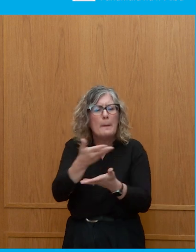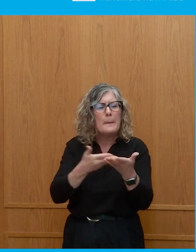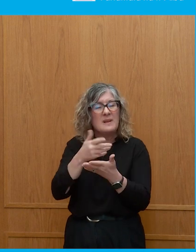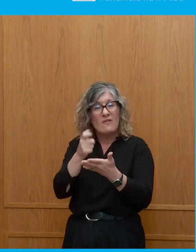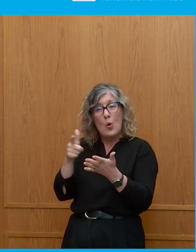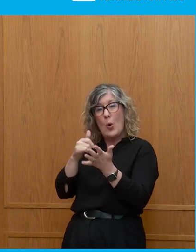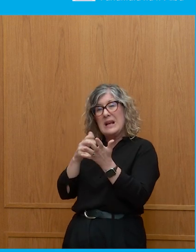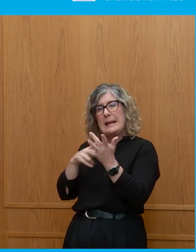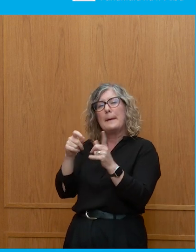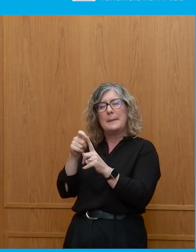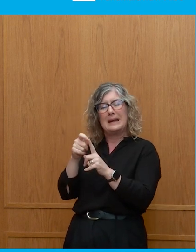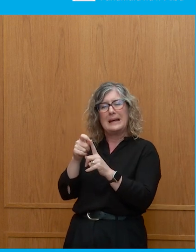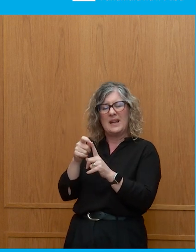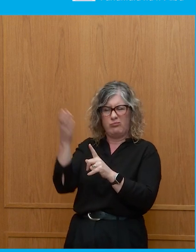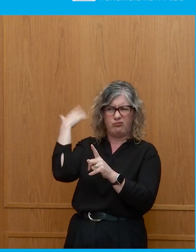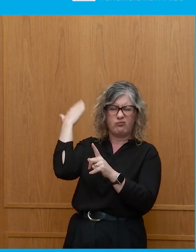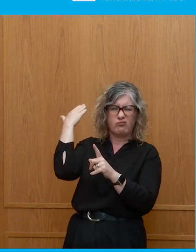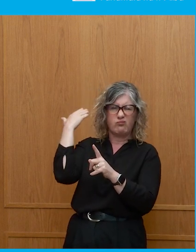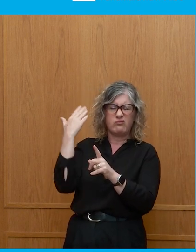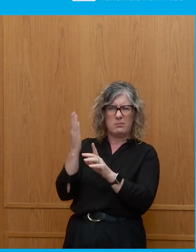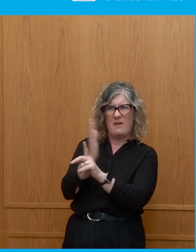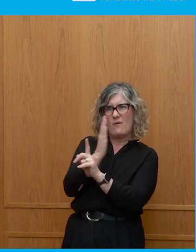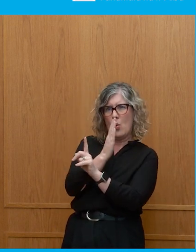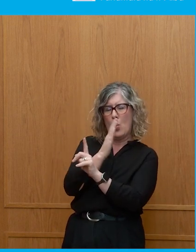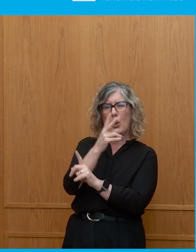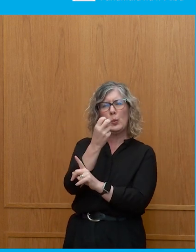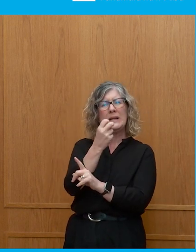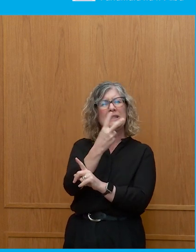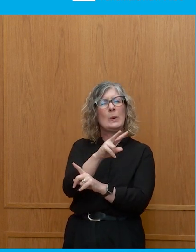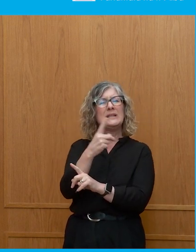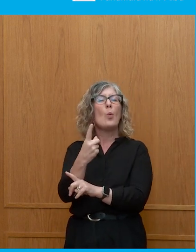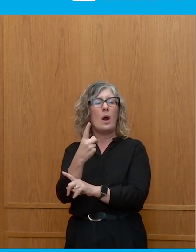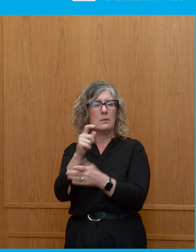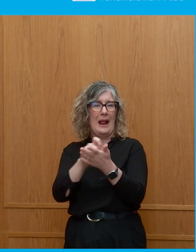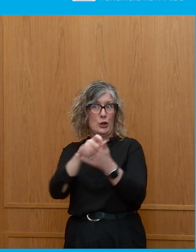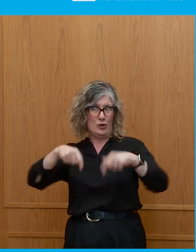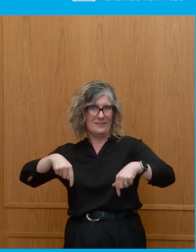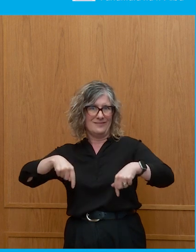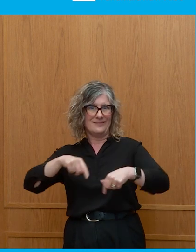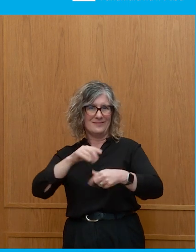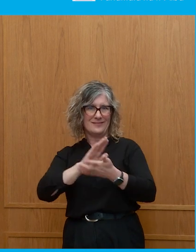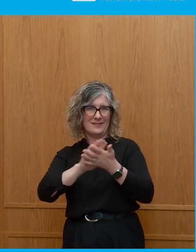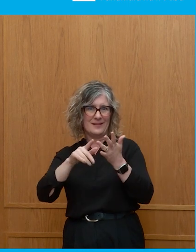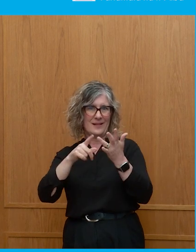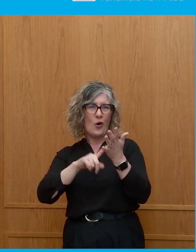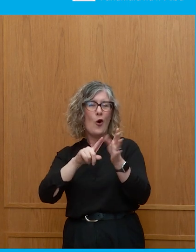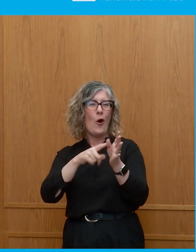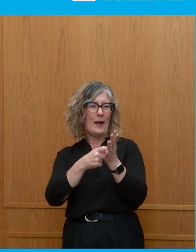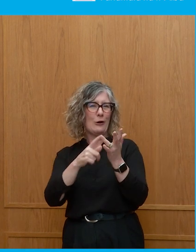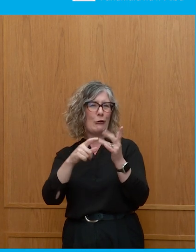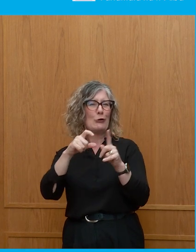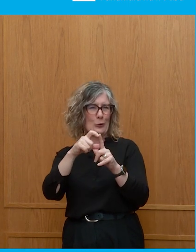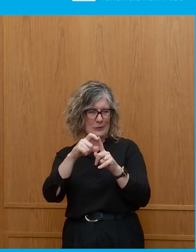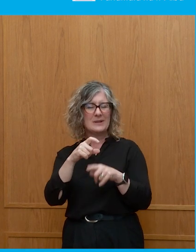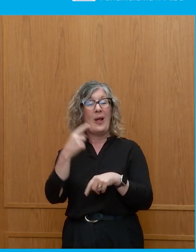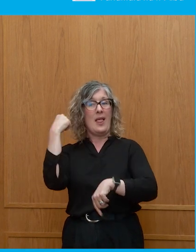to do it – before the 2021 Holyrood election, right? And so night after night, was going on Zoom,